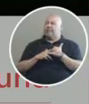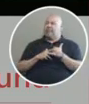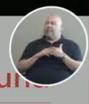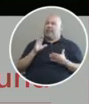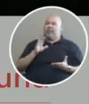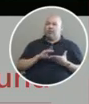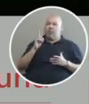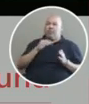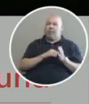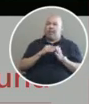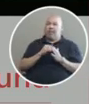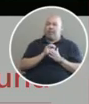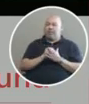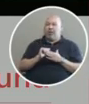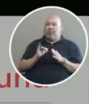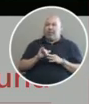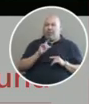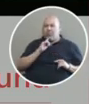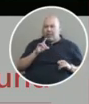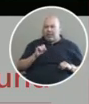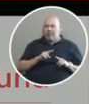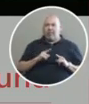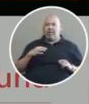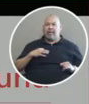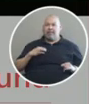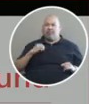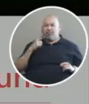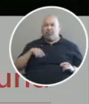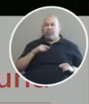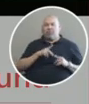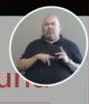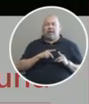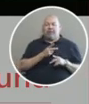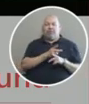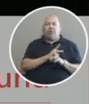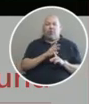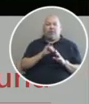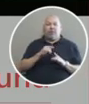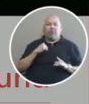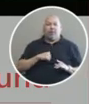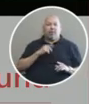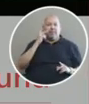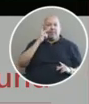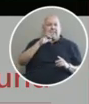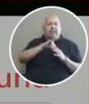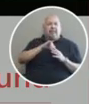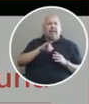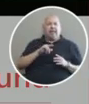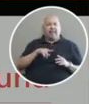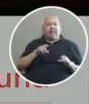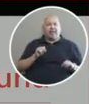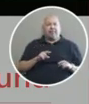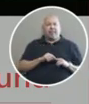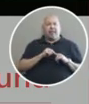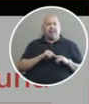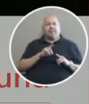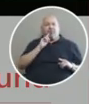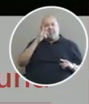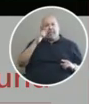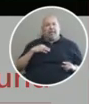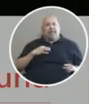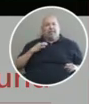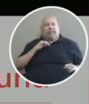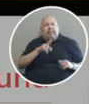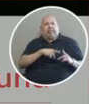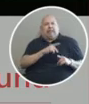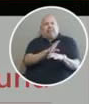million that really could be eligible for these types of loans. And we're also seeing that they could be eligible just because of